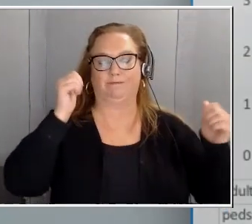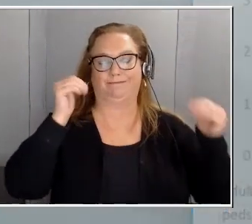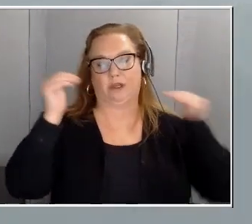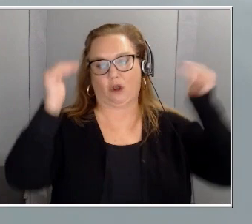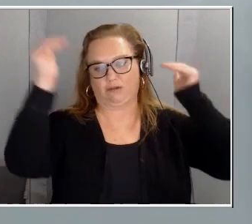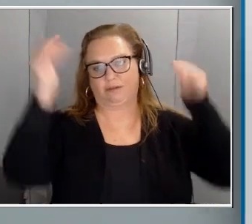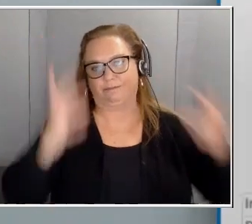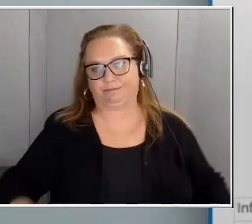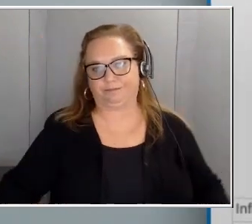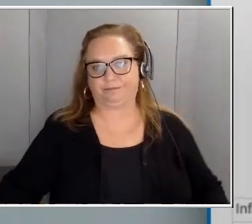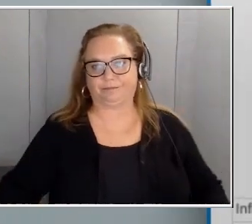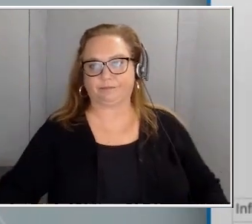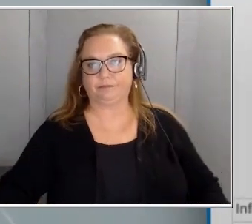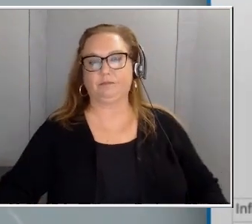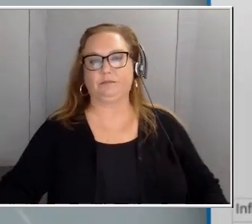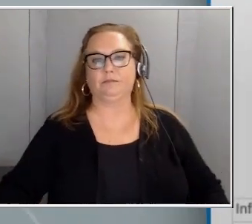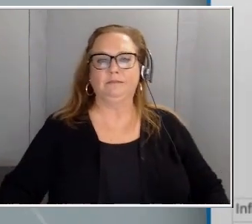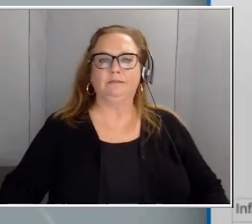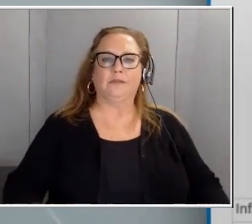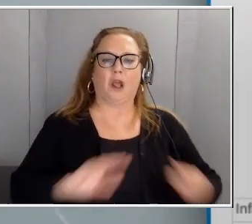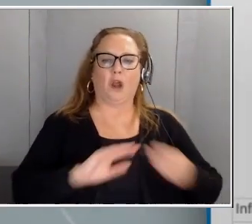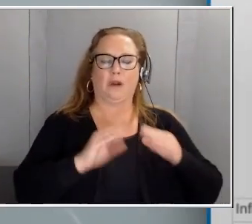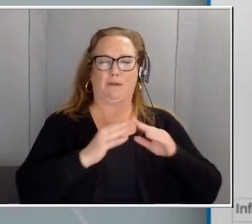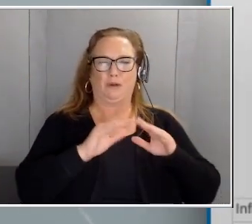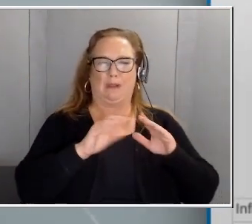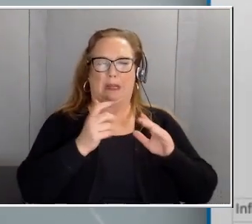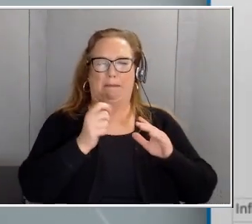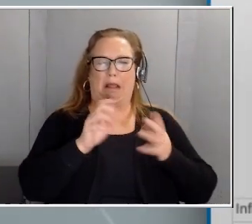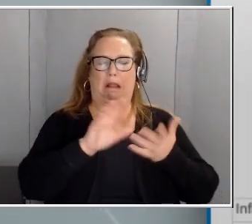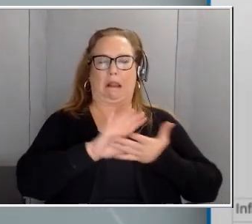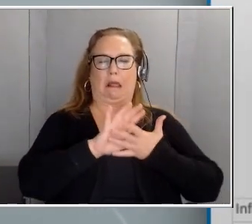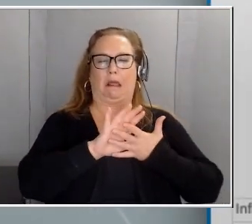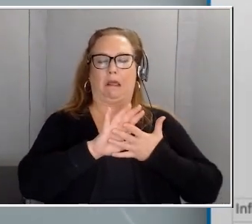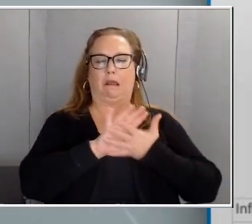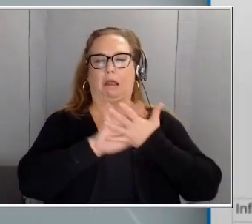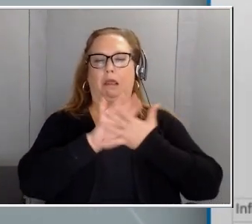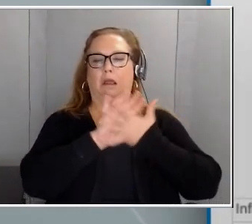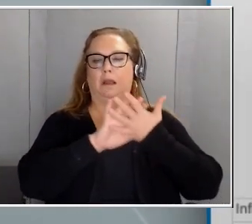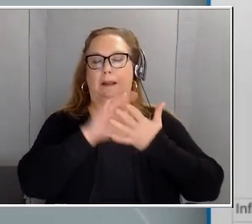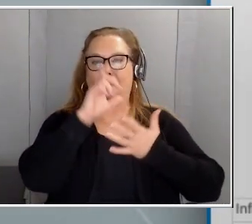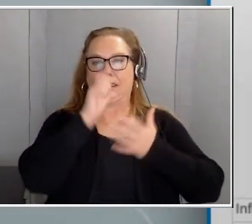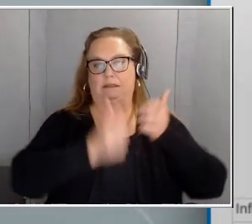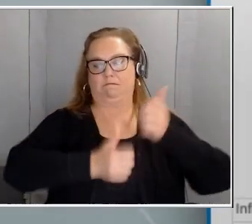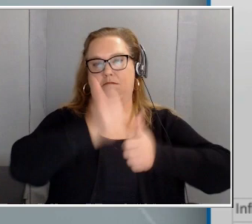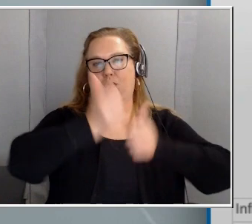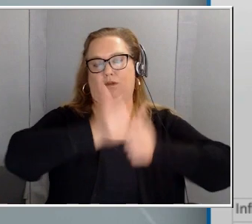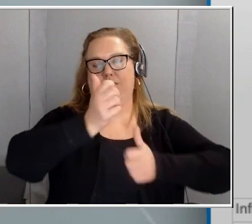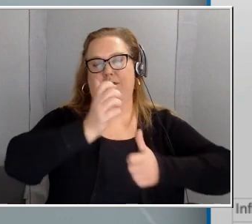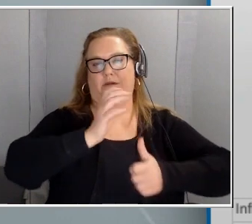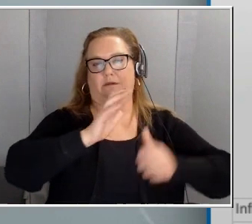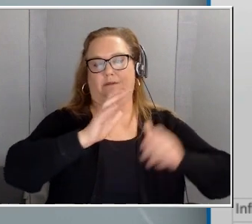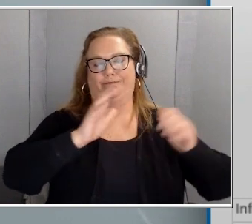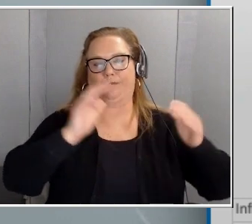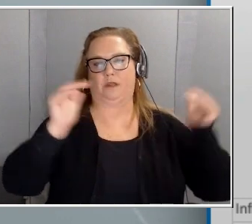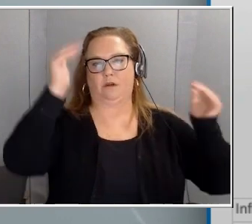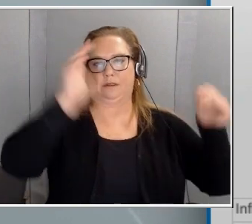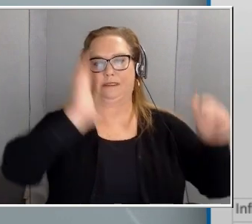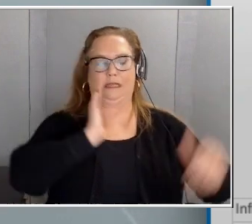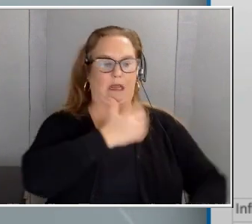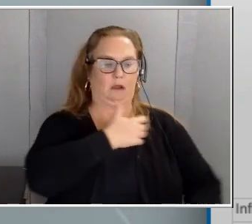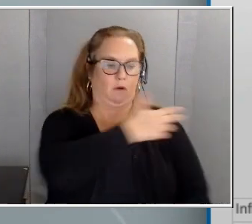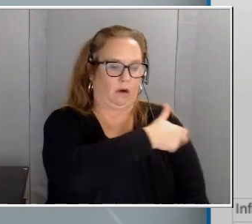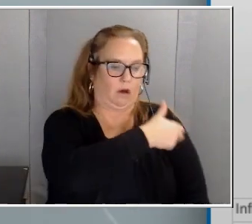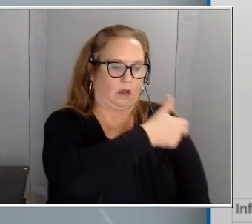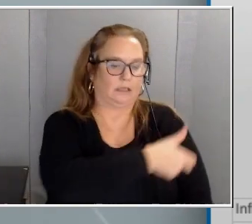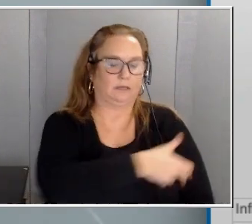again, our numbers are somewhat skewed just because we do have majority adults in our hospital. And then here we're going to